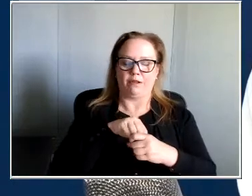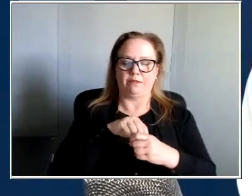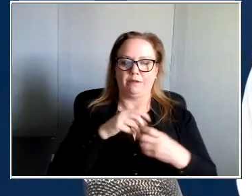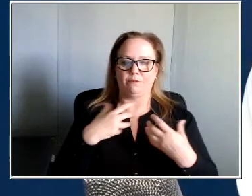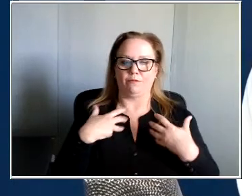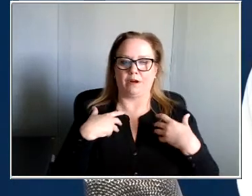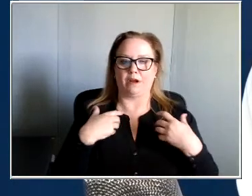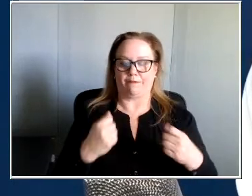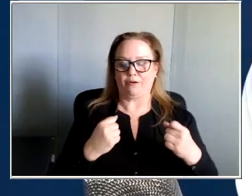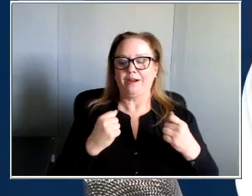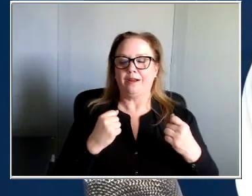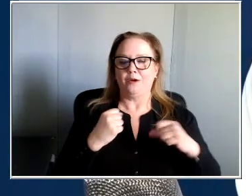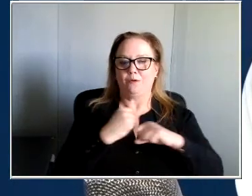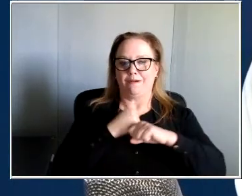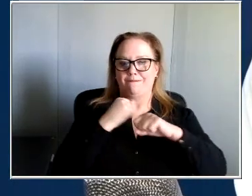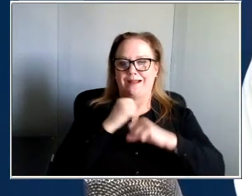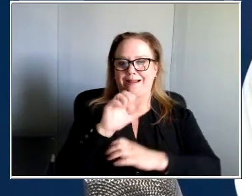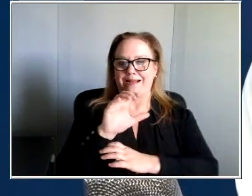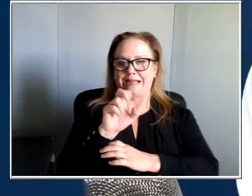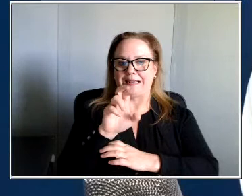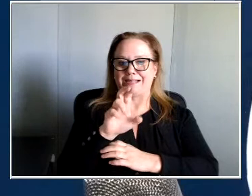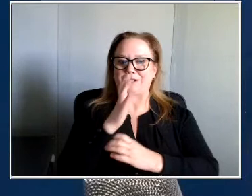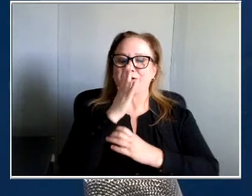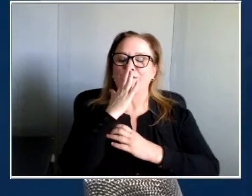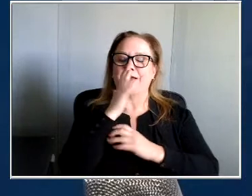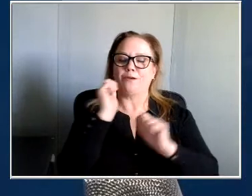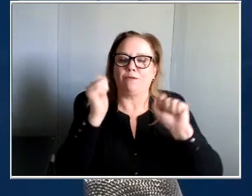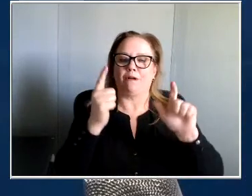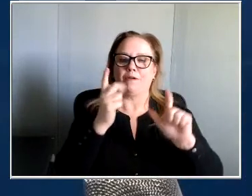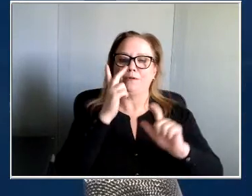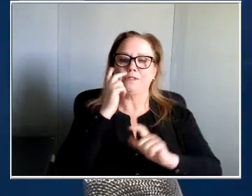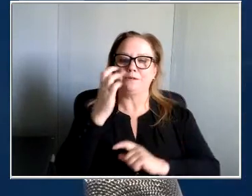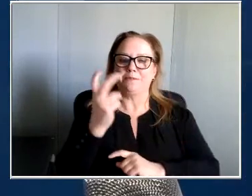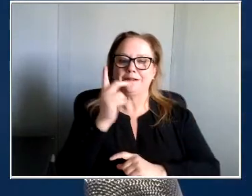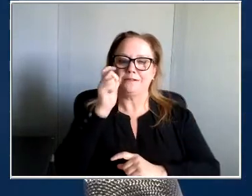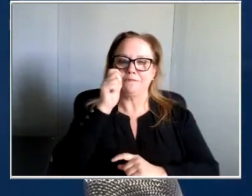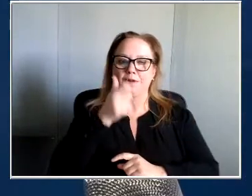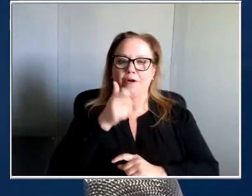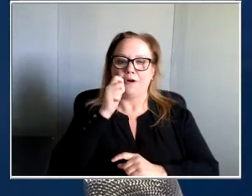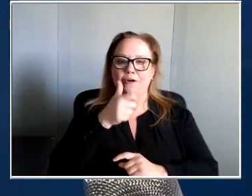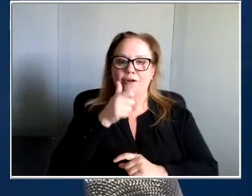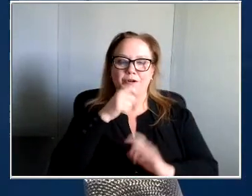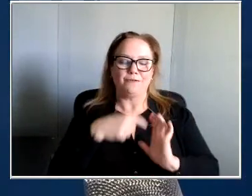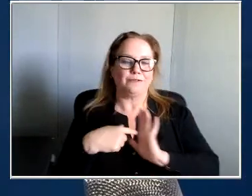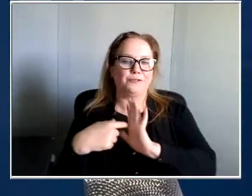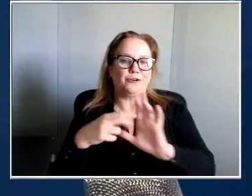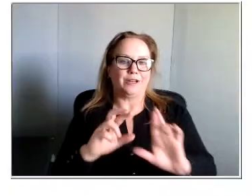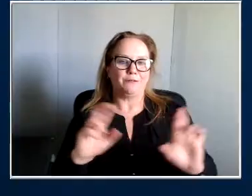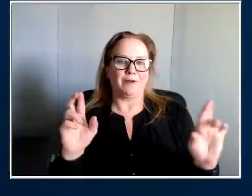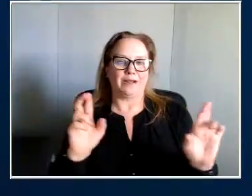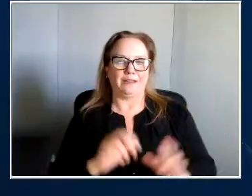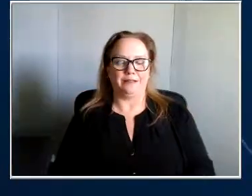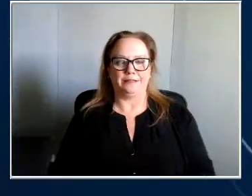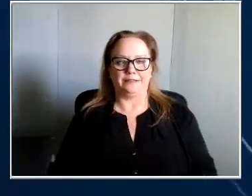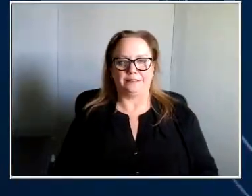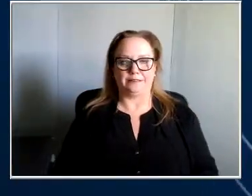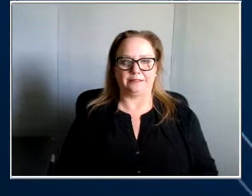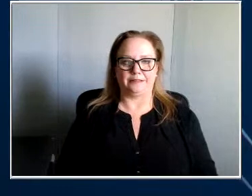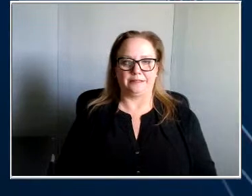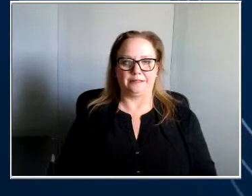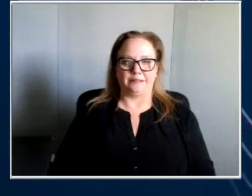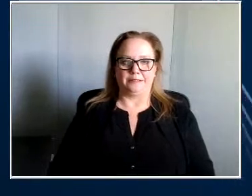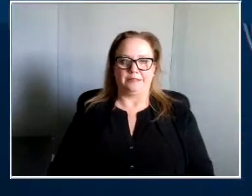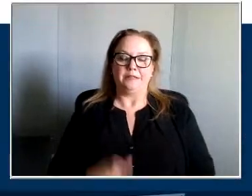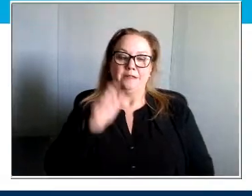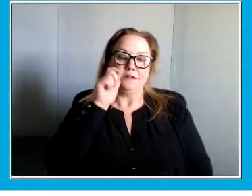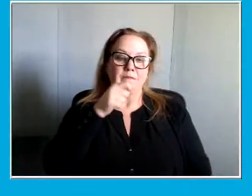you're battling cancer. Thank you all. We'll see you back tomorrow. We'll have this teaser just to help you get ready for that. Coming up tomorrow on the